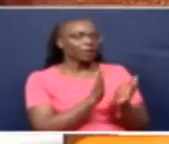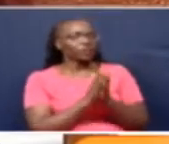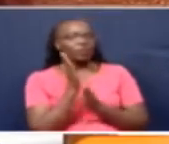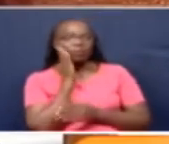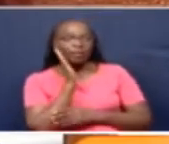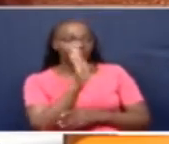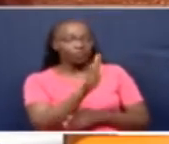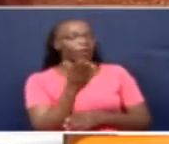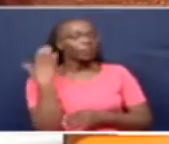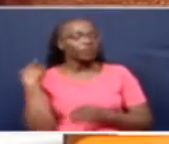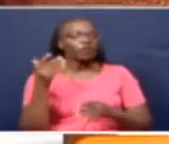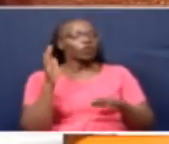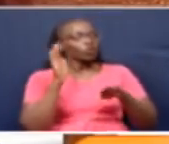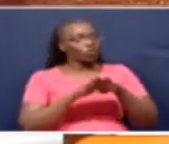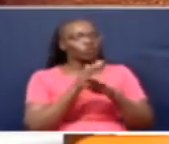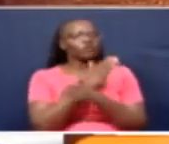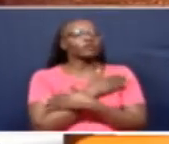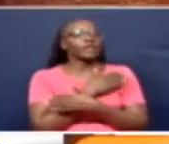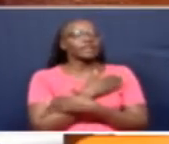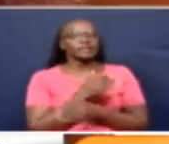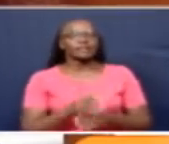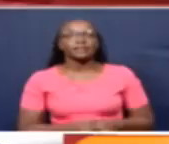were very good friends. Yeah?